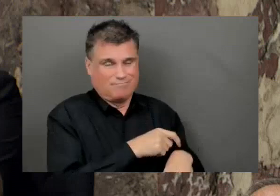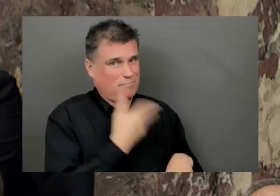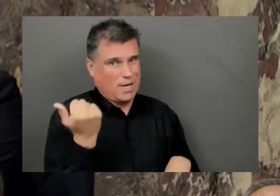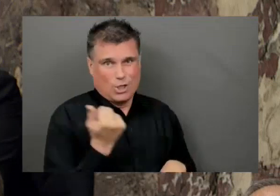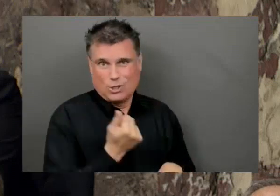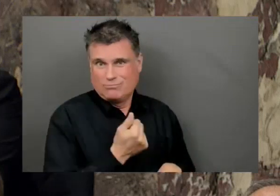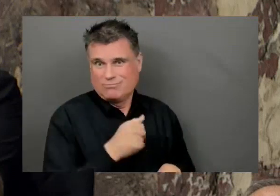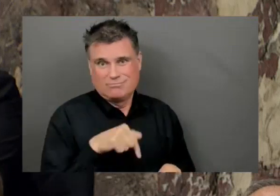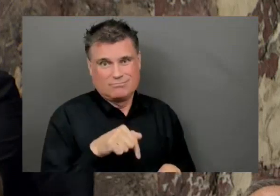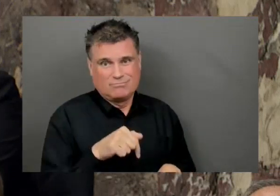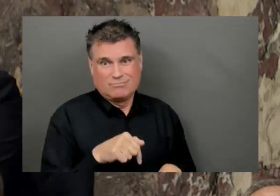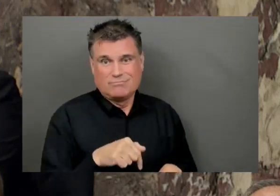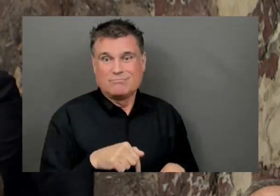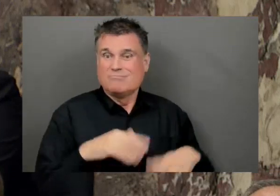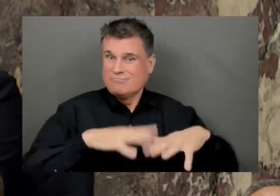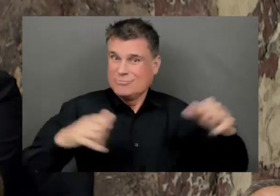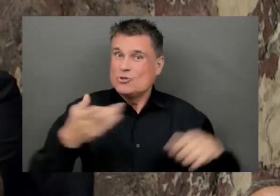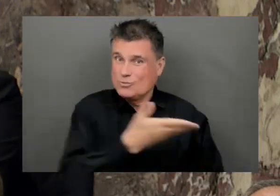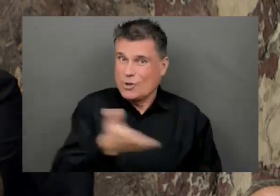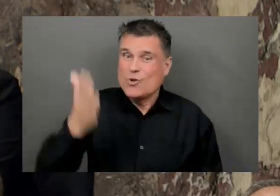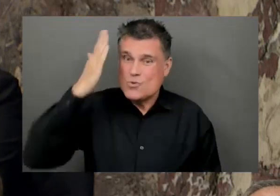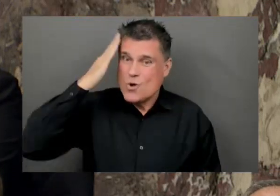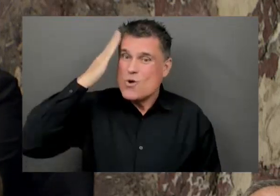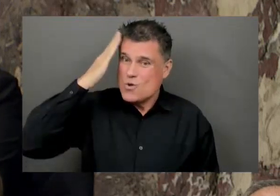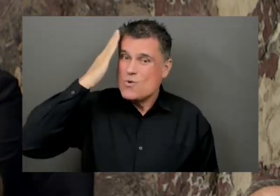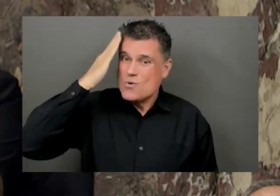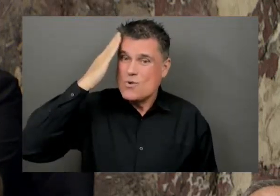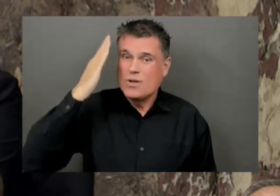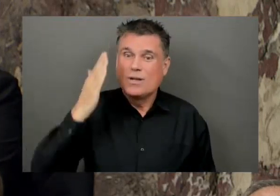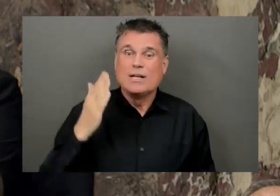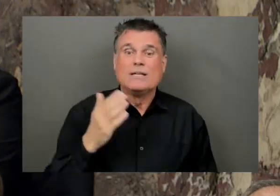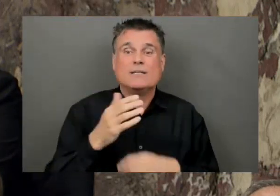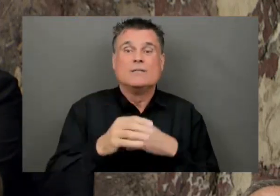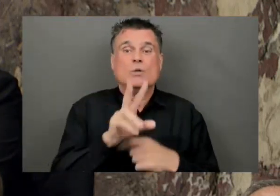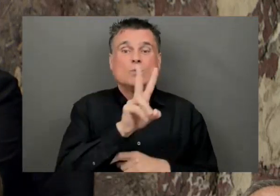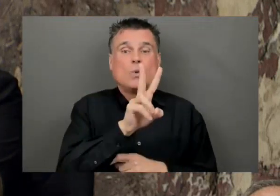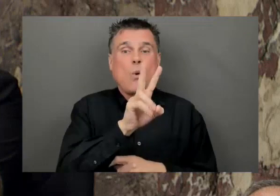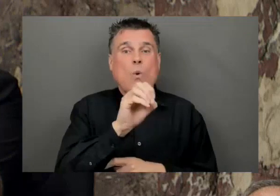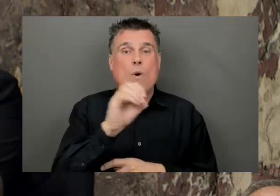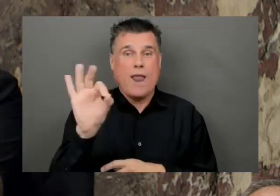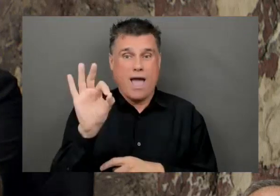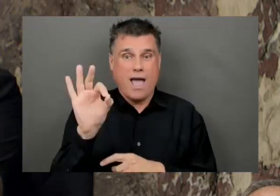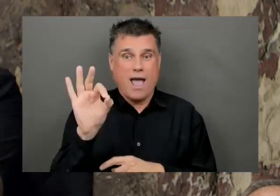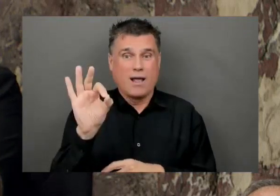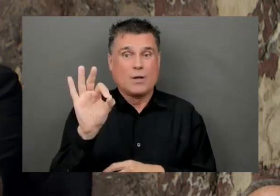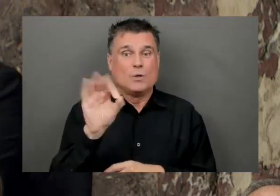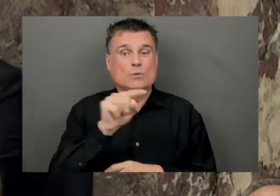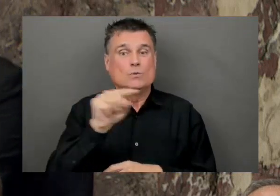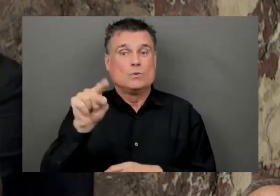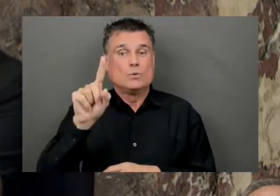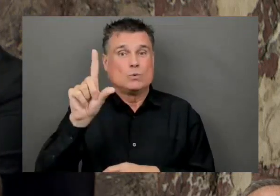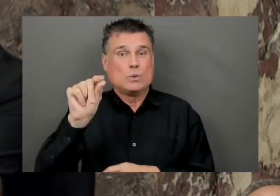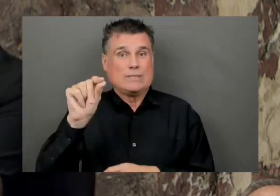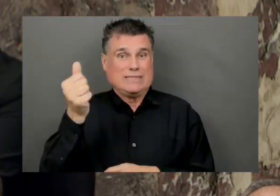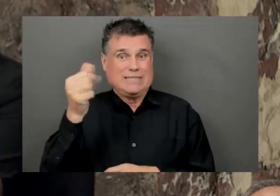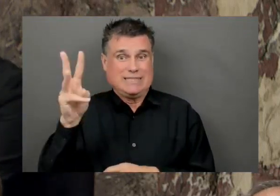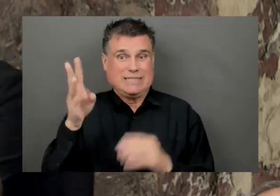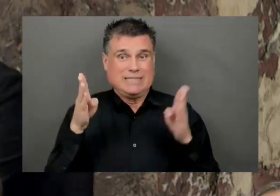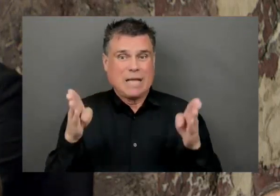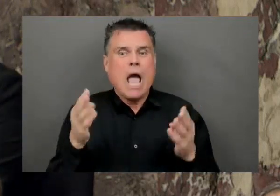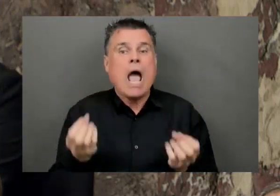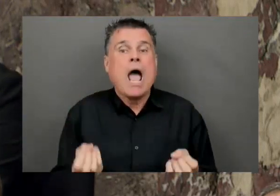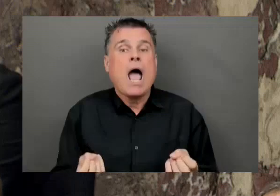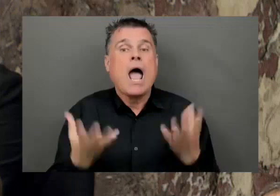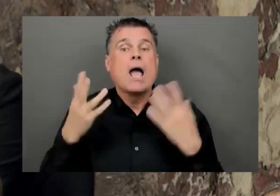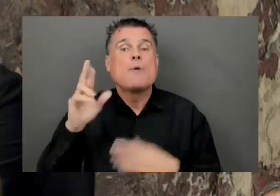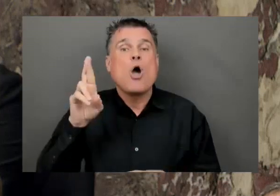between 2009 and 2016, they reduced the actual number of registered nurses in our healthcare system. They reduced the actual number of